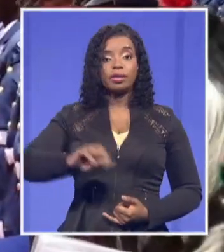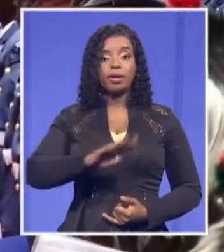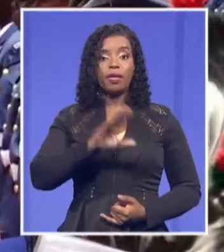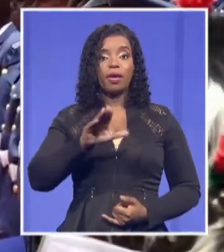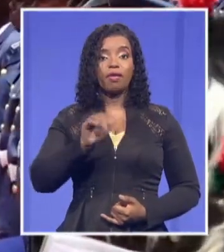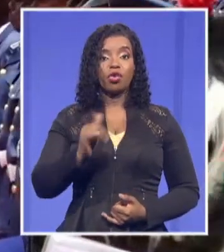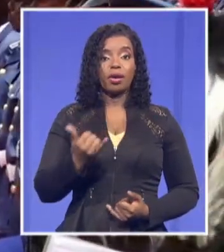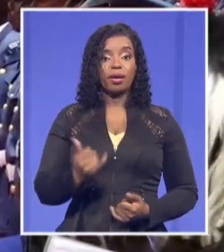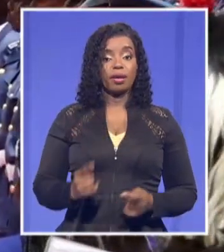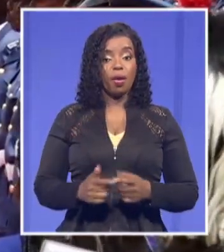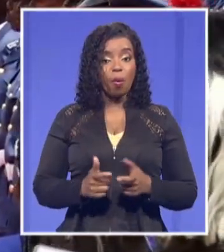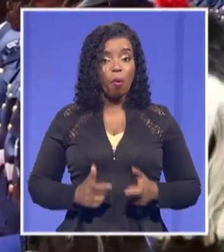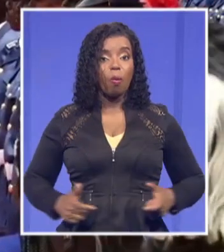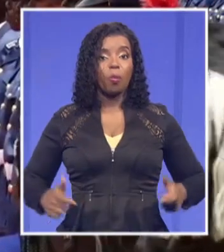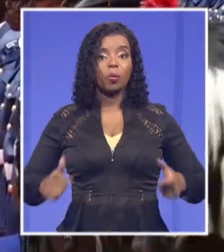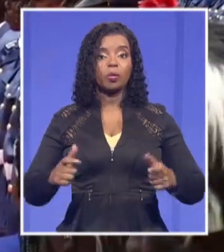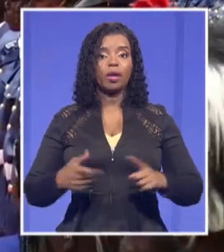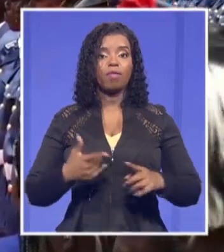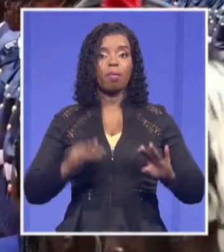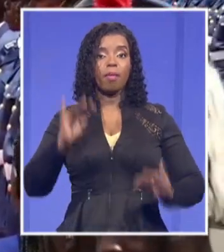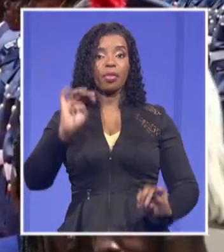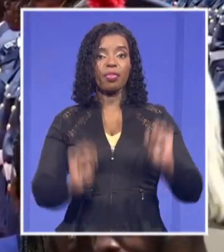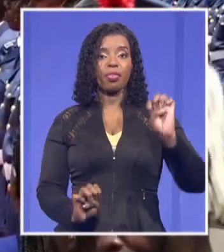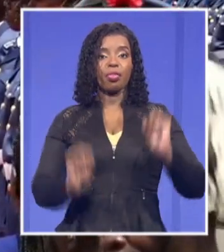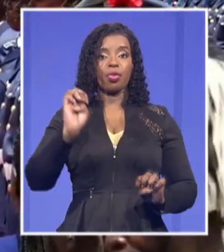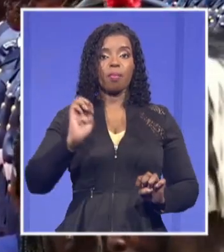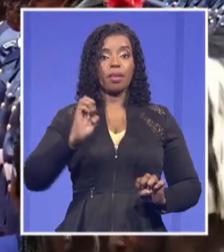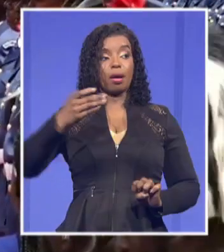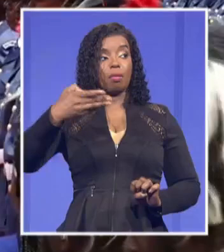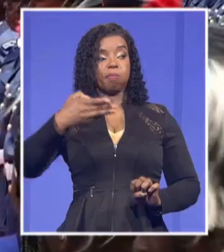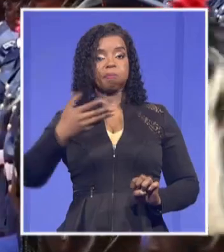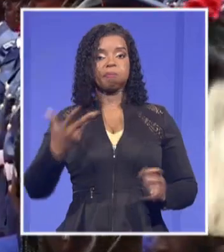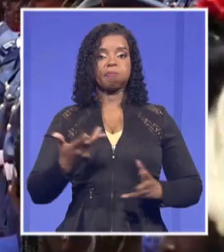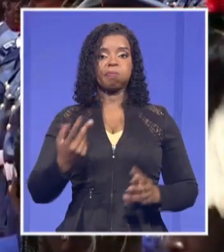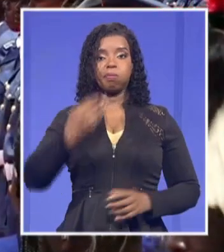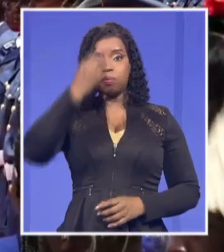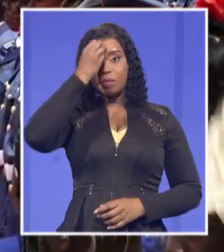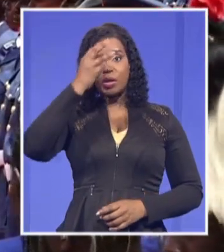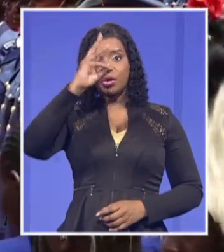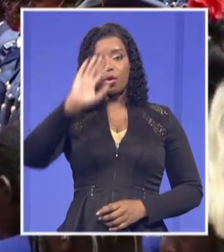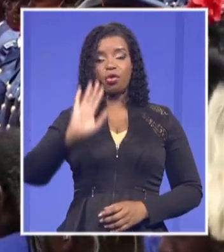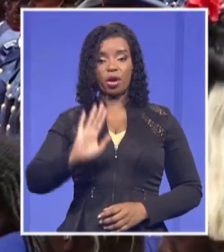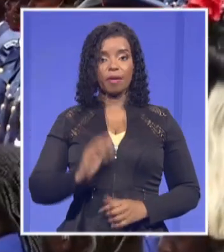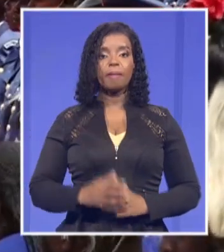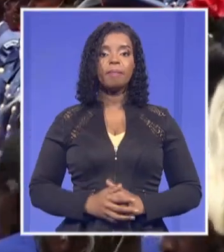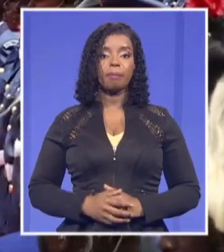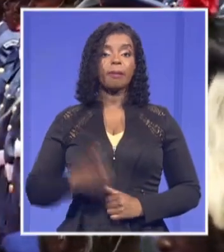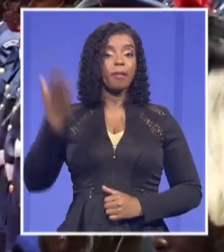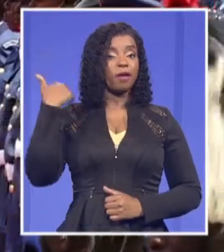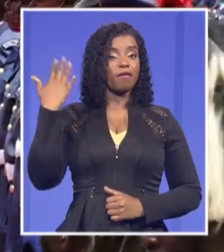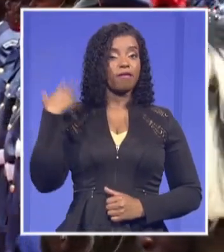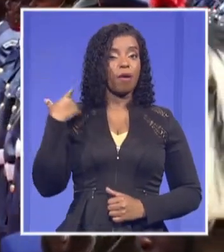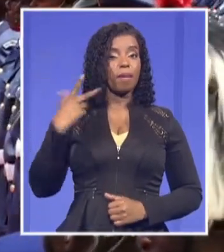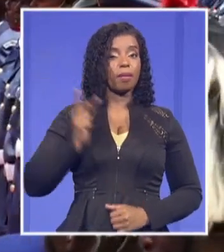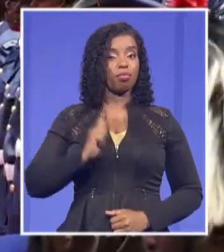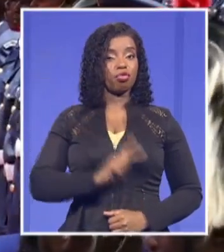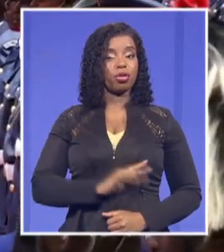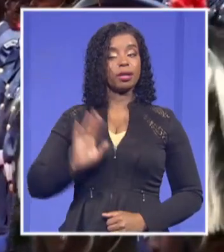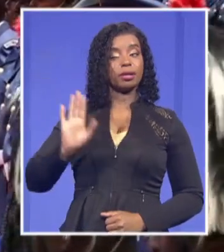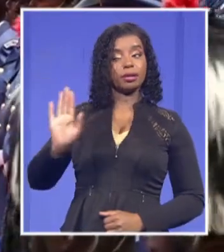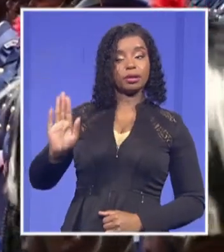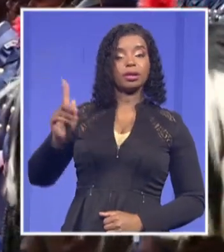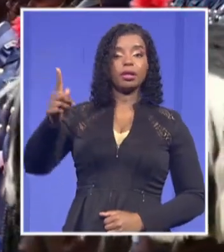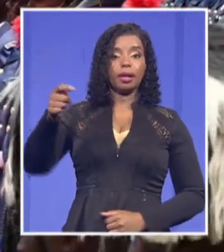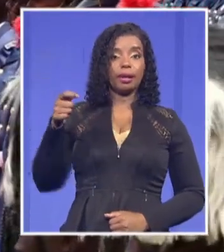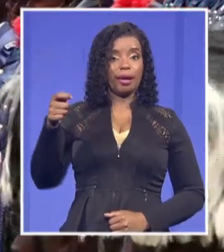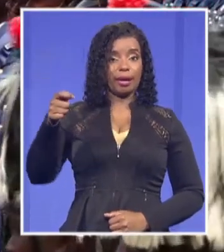warring factions from Ethiopia in Pretoria, and we had the former president of Kenya, Uhuru Kenyatta, our former deputy president,